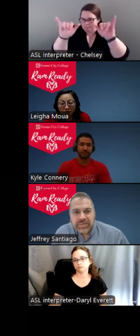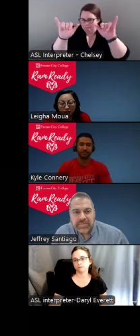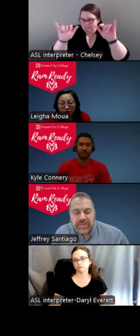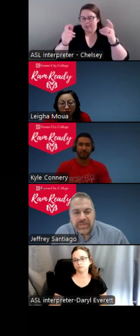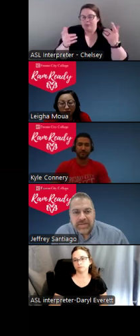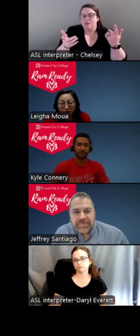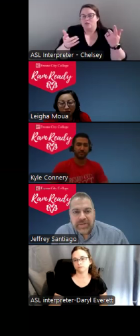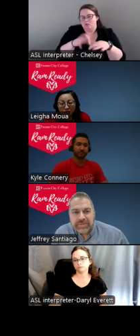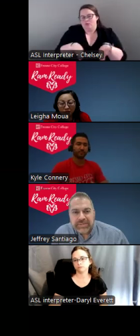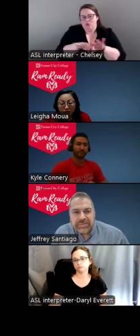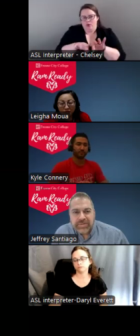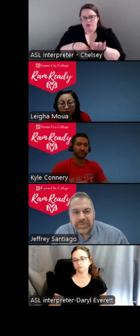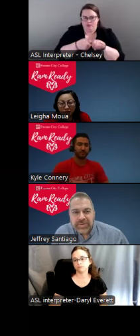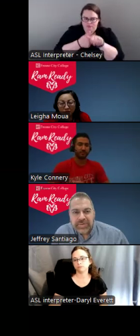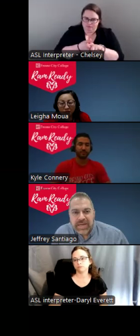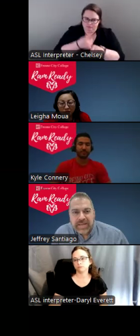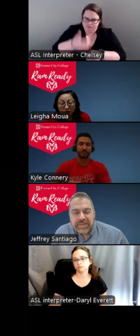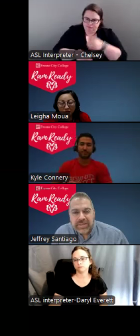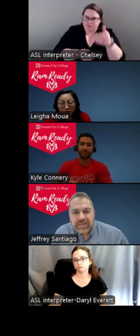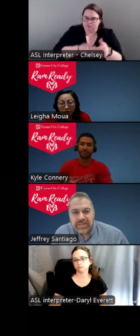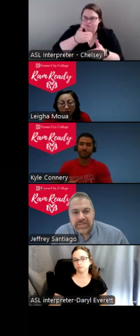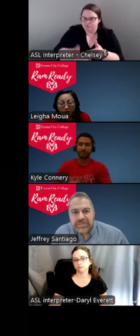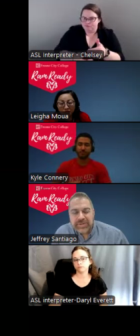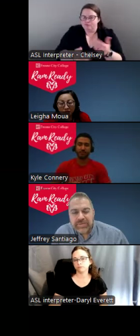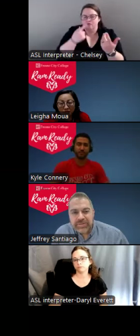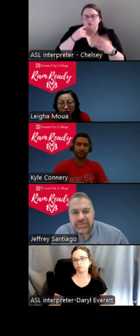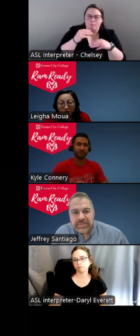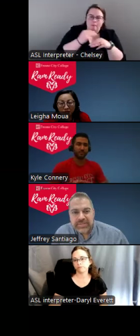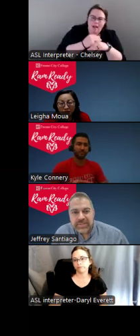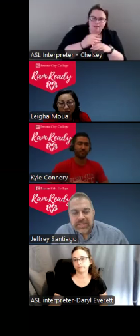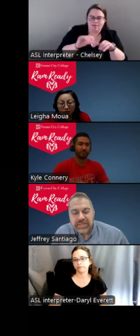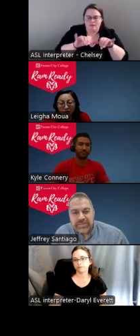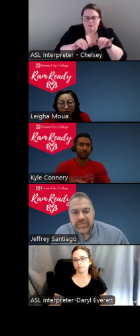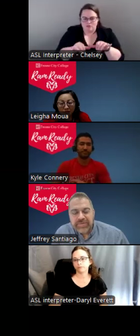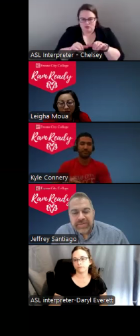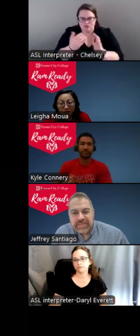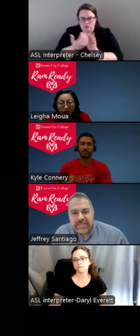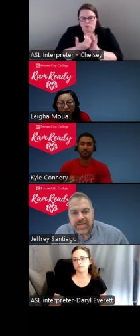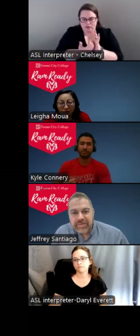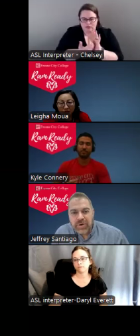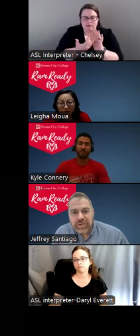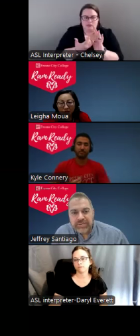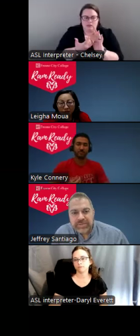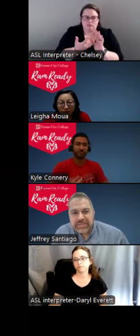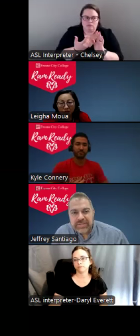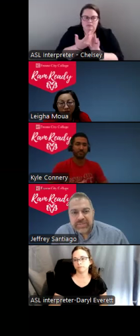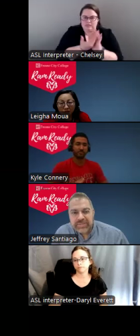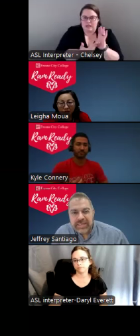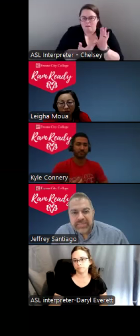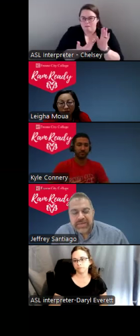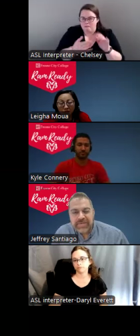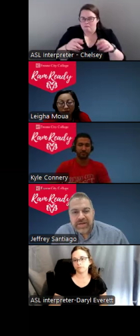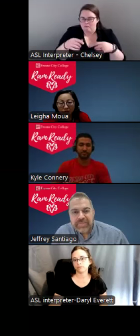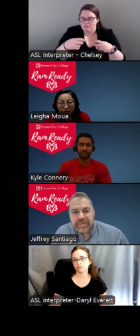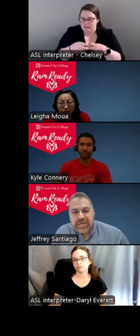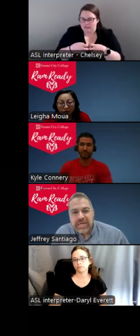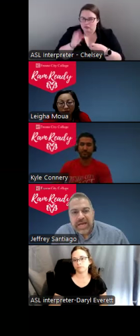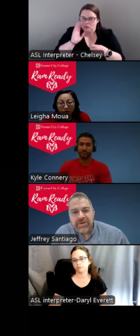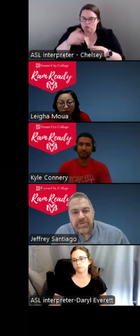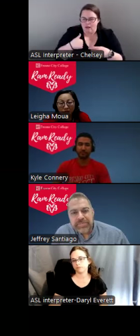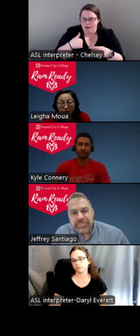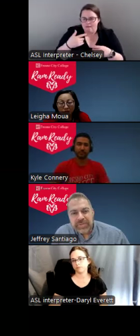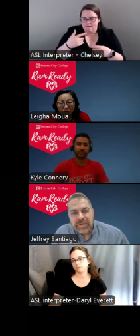counselor, and following the sequence of your math and engineering courses, and some of your physics have a co-requisite, which typically is going to be like math 5.